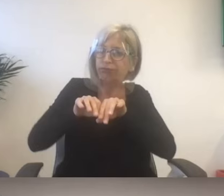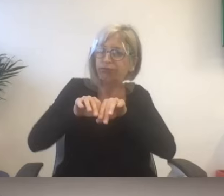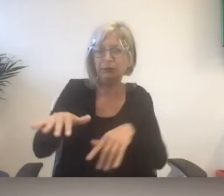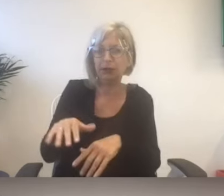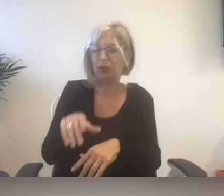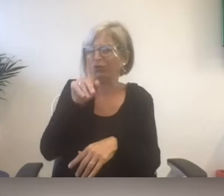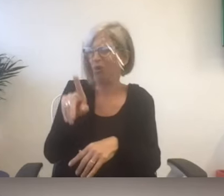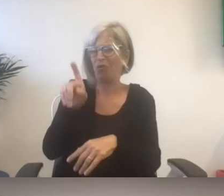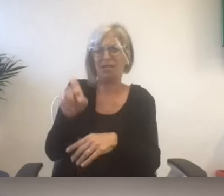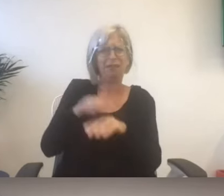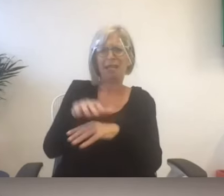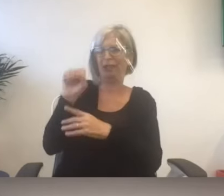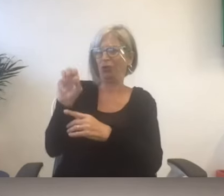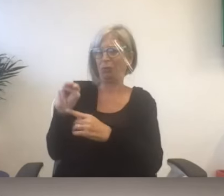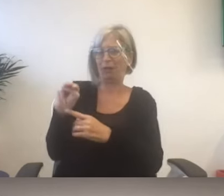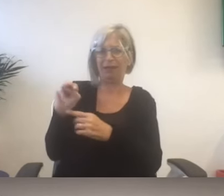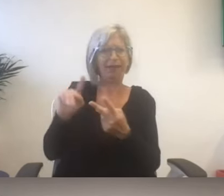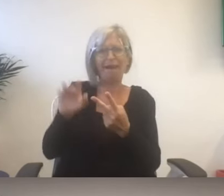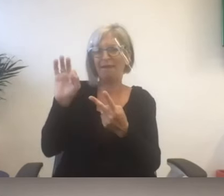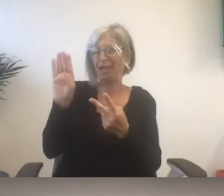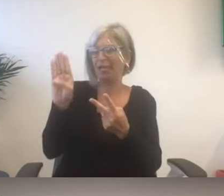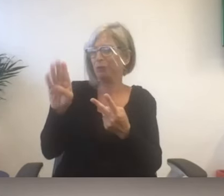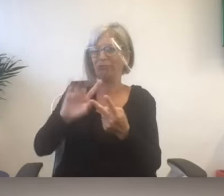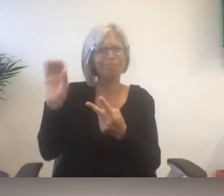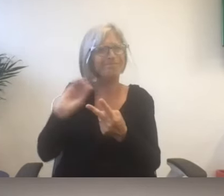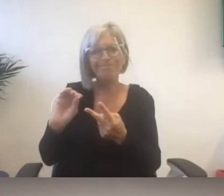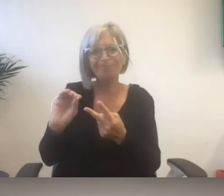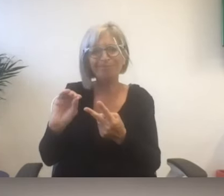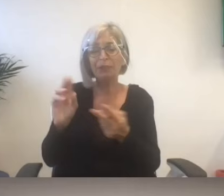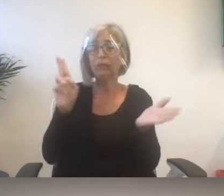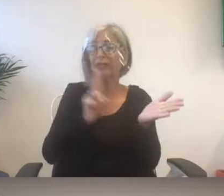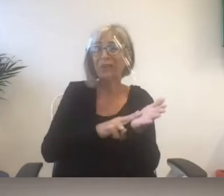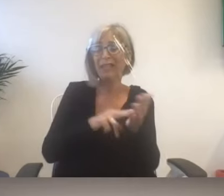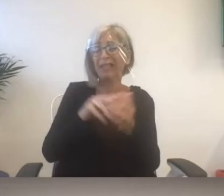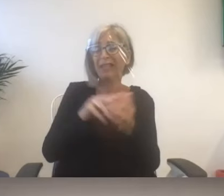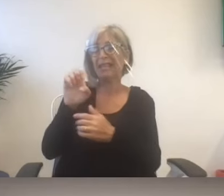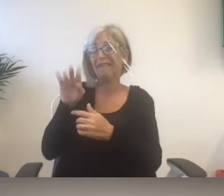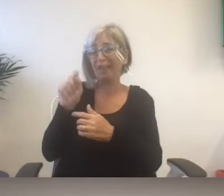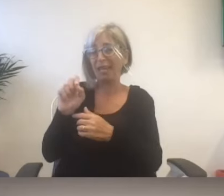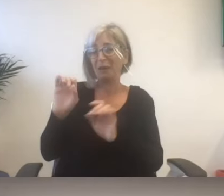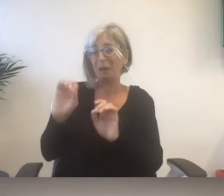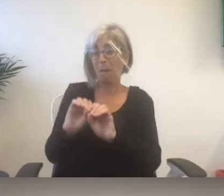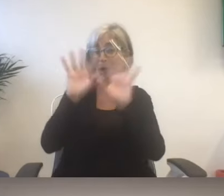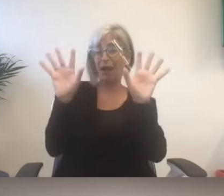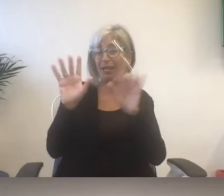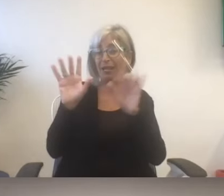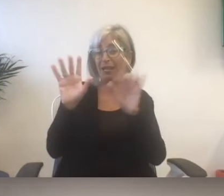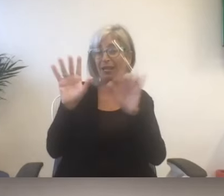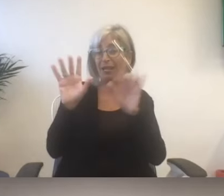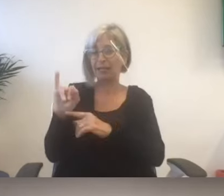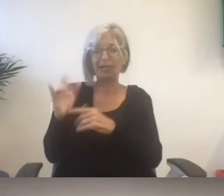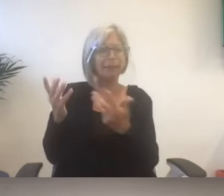This is a standalone site. You don't have to be on a social media or Facebook or get signed up with Eventbrite or link it anywhere aside from